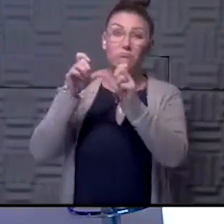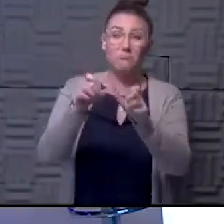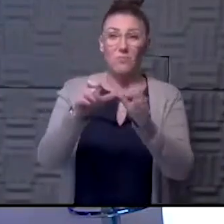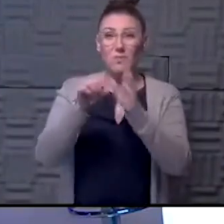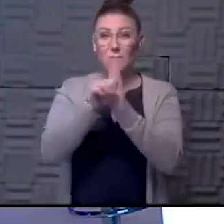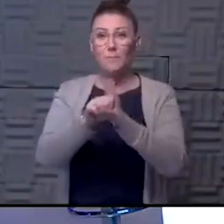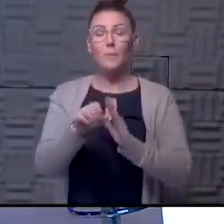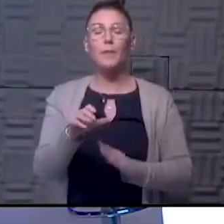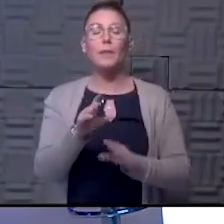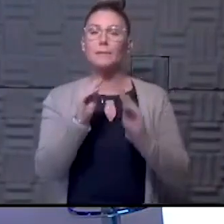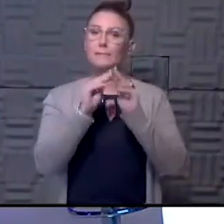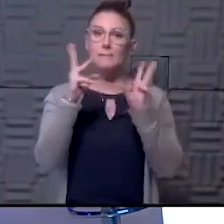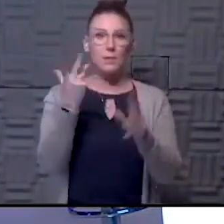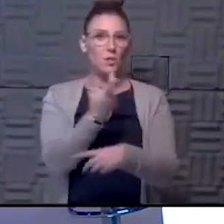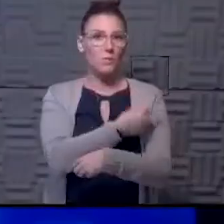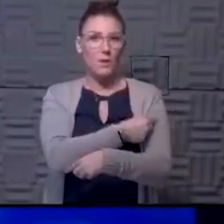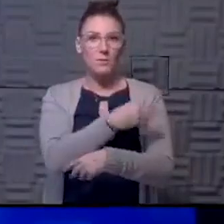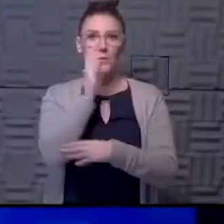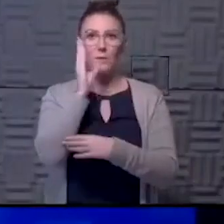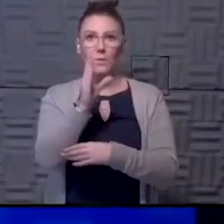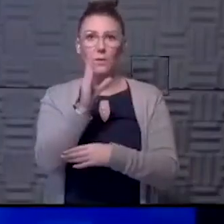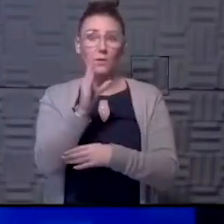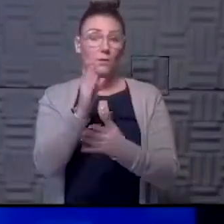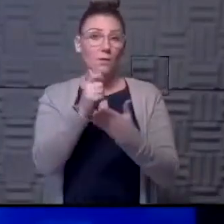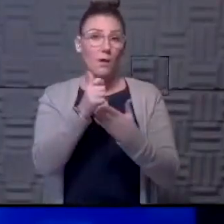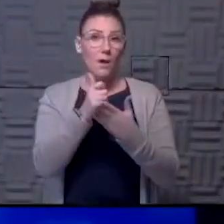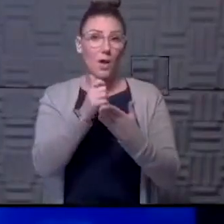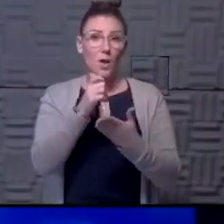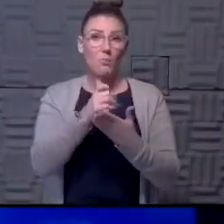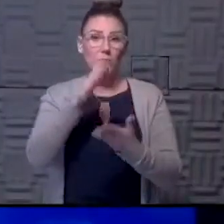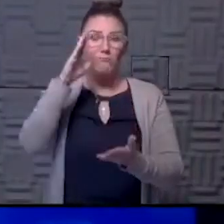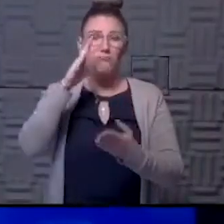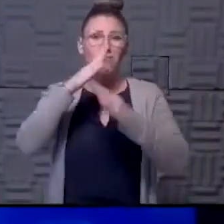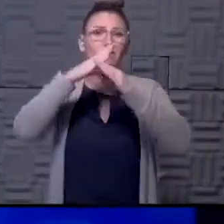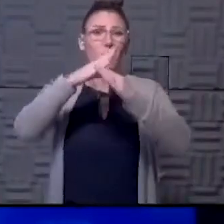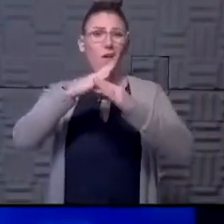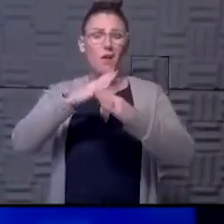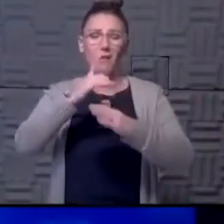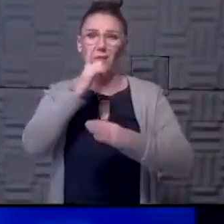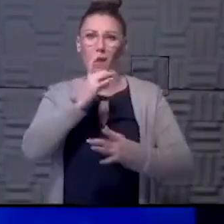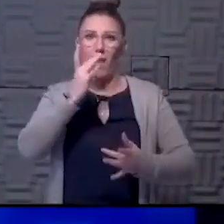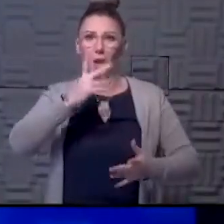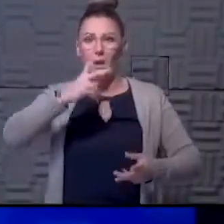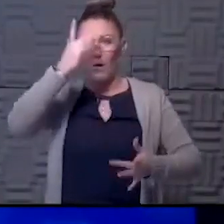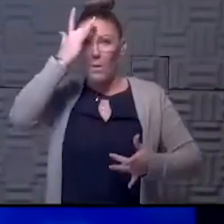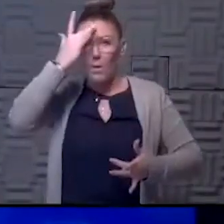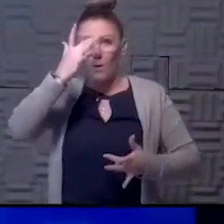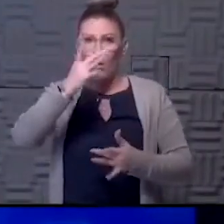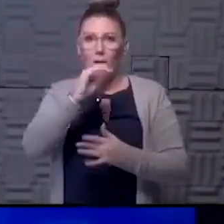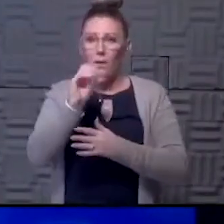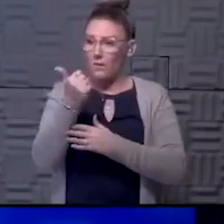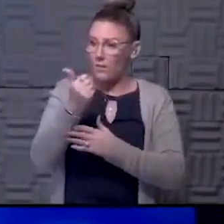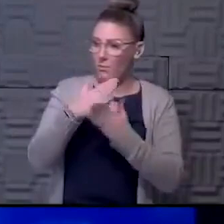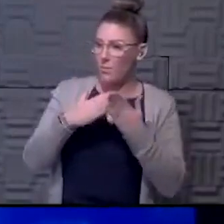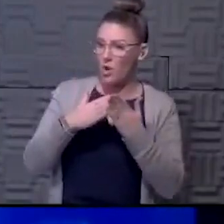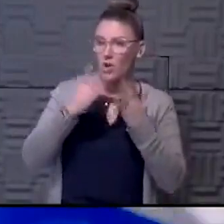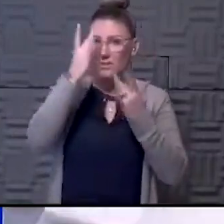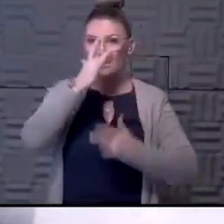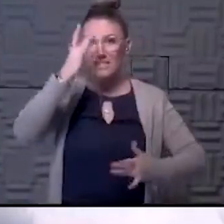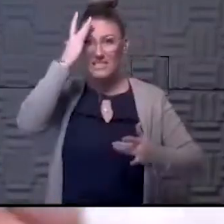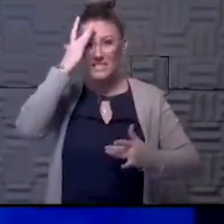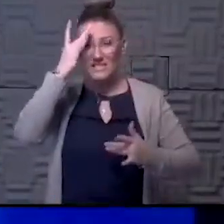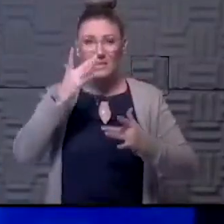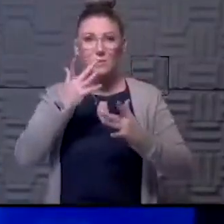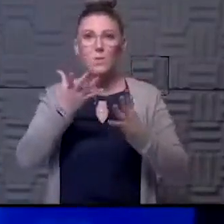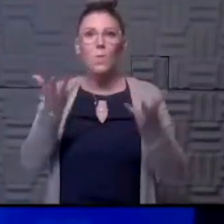that vaccination will help you not only get as sick, but it will help you not have those other parts of the disease, because those other parts of the disease are what make you so